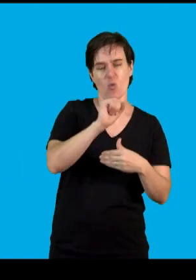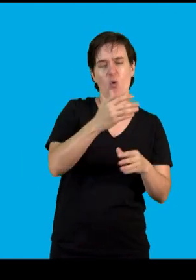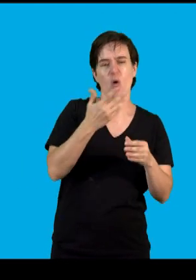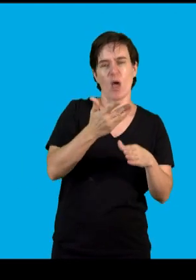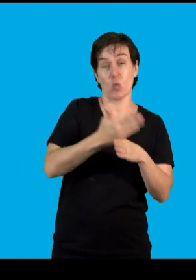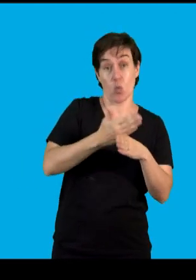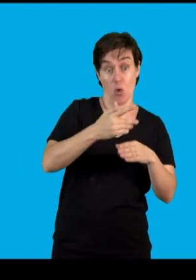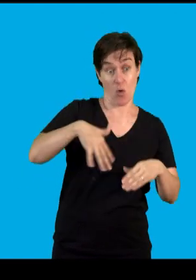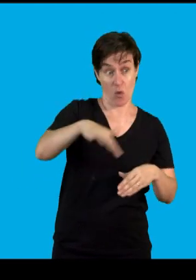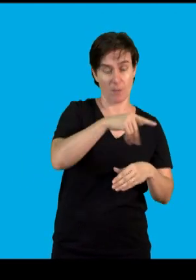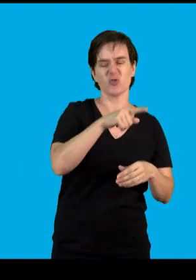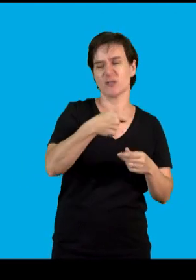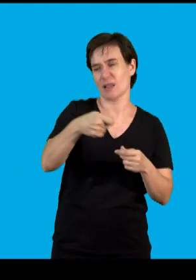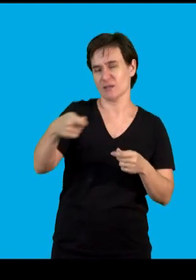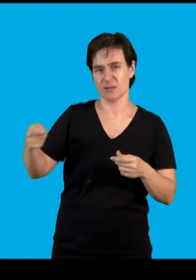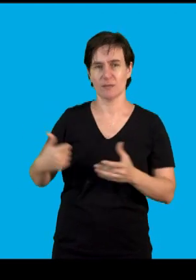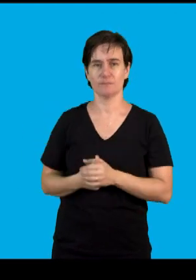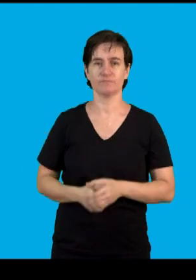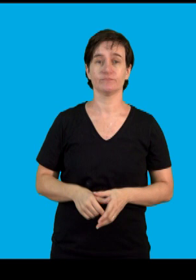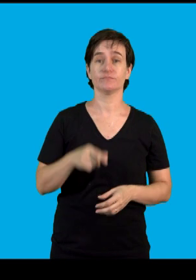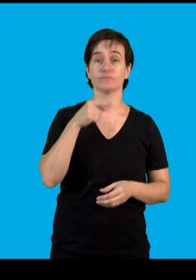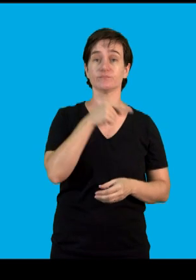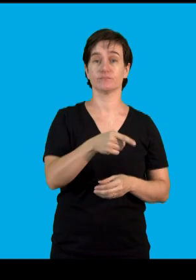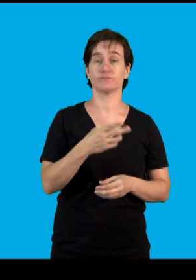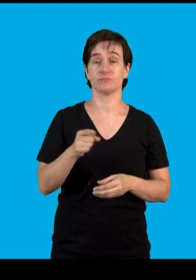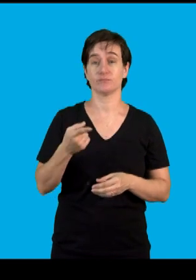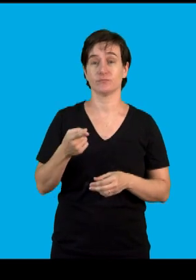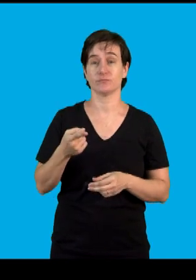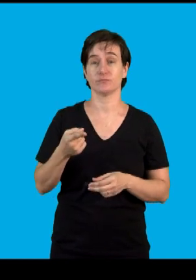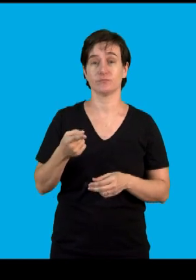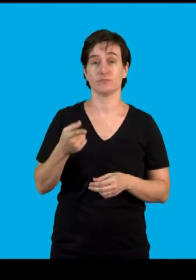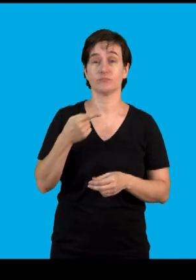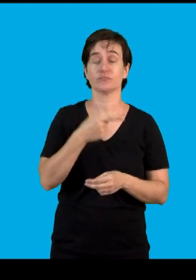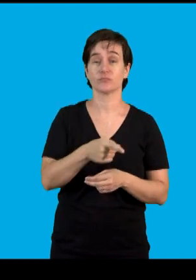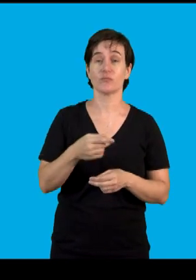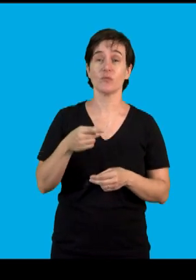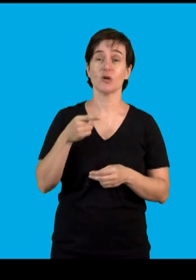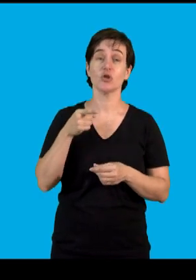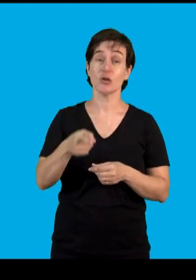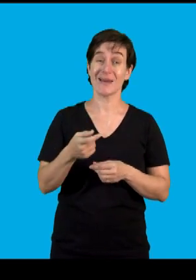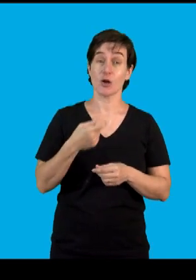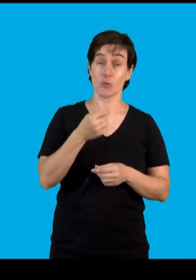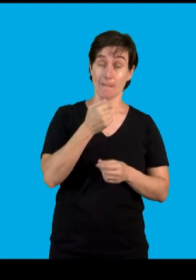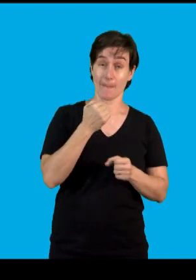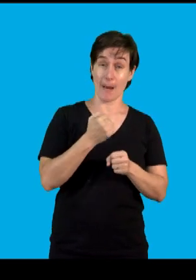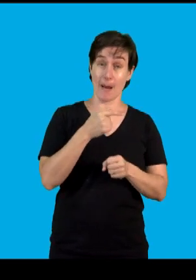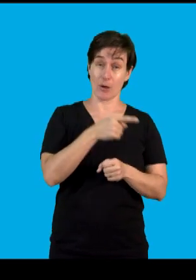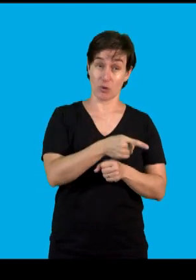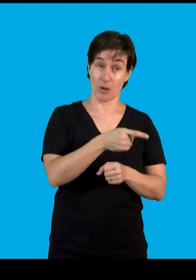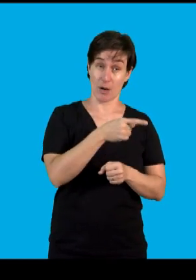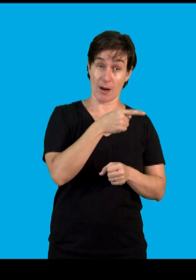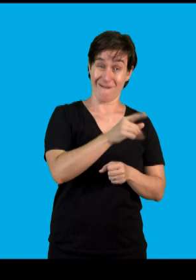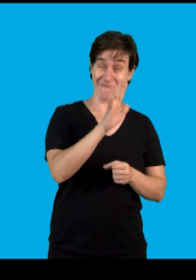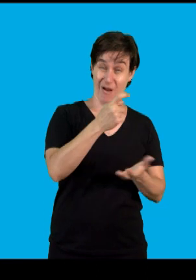her workplace. She rents 1,500 Rand per month. It costs her 5 Rand to